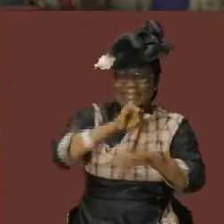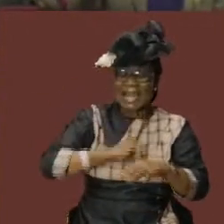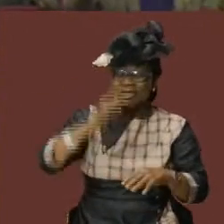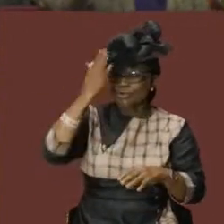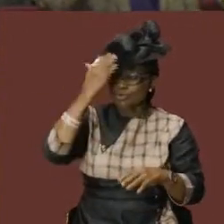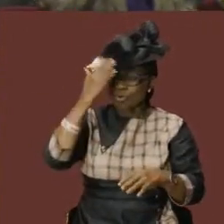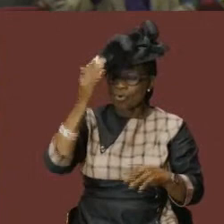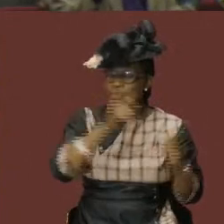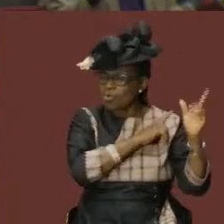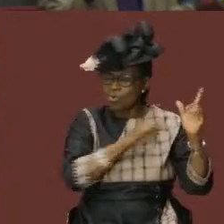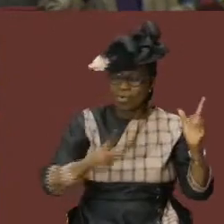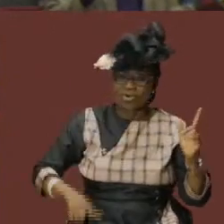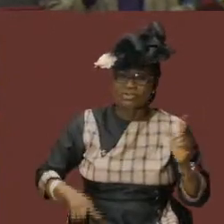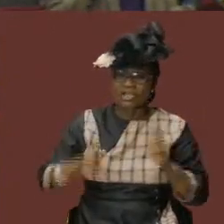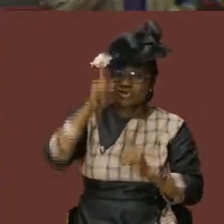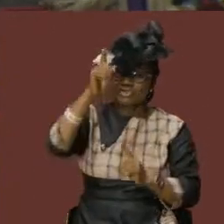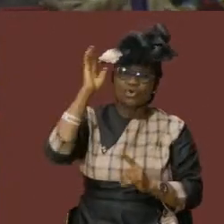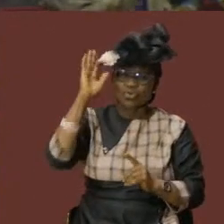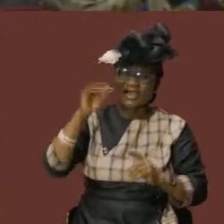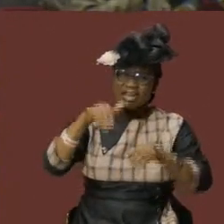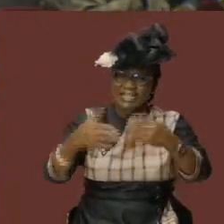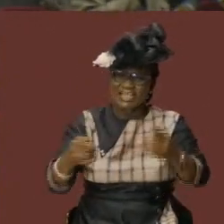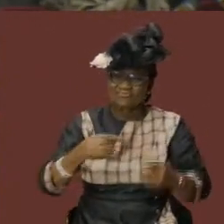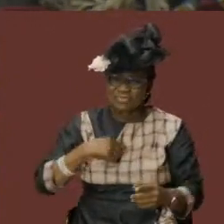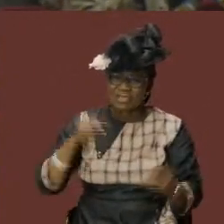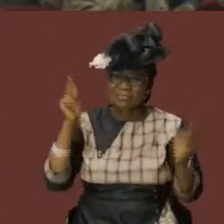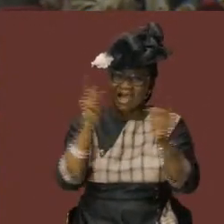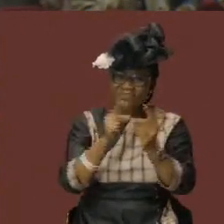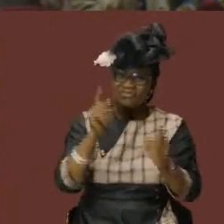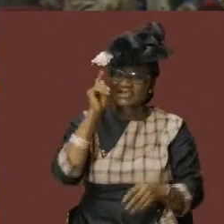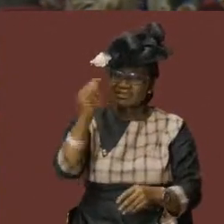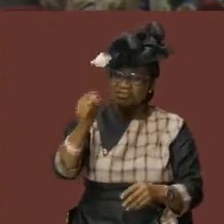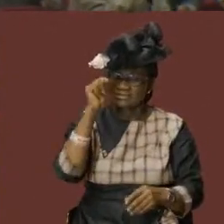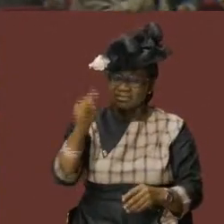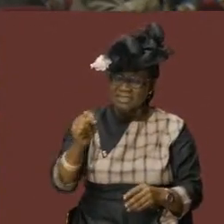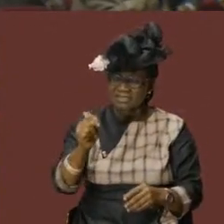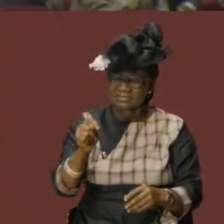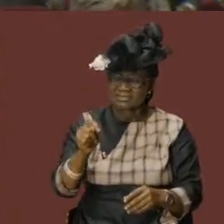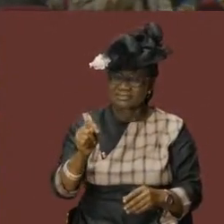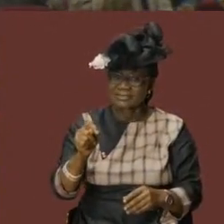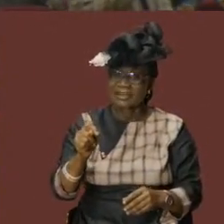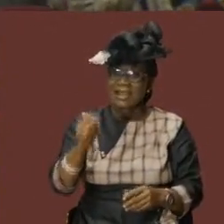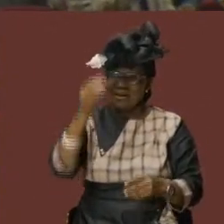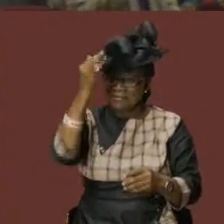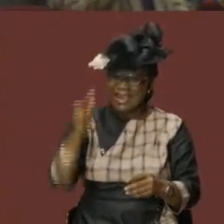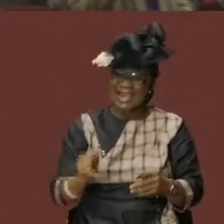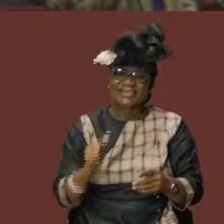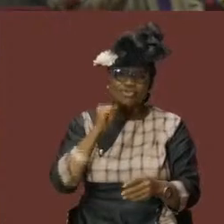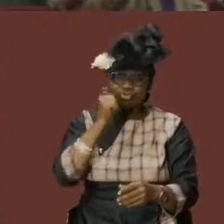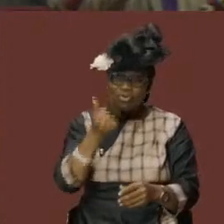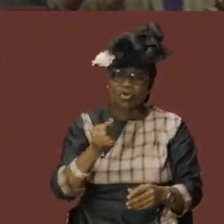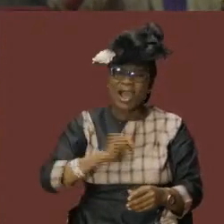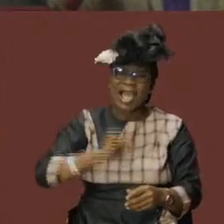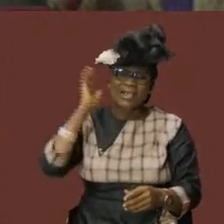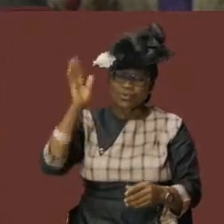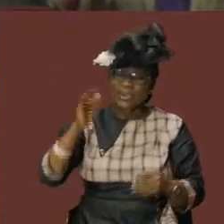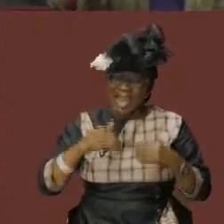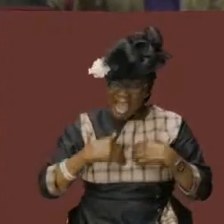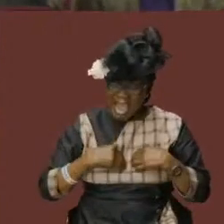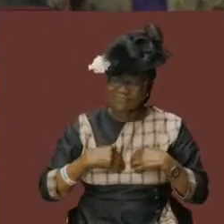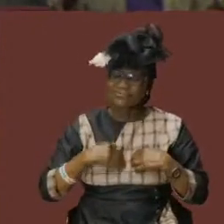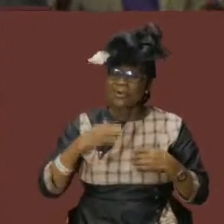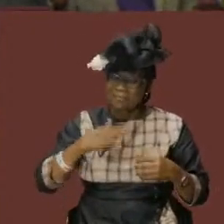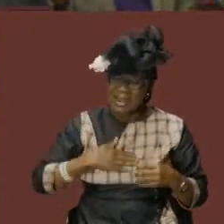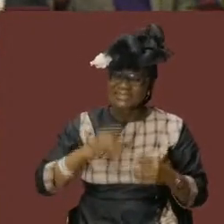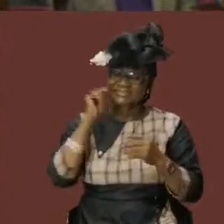me a perfect testimony, so that by tomorrow I will have my testimony ready. Thank you, thank